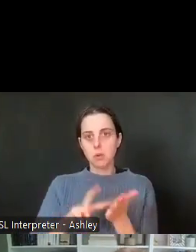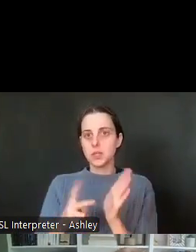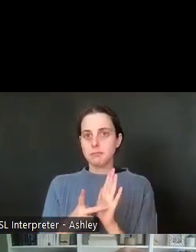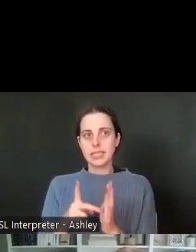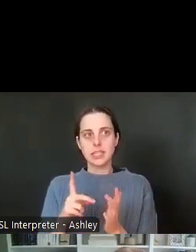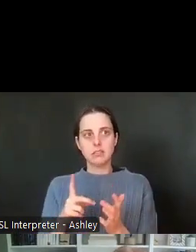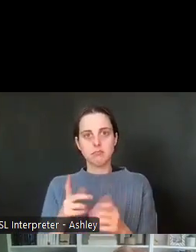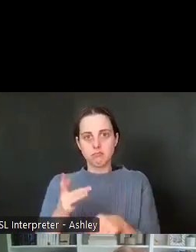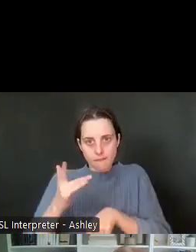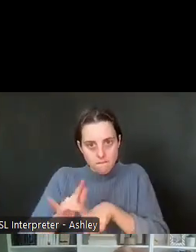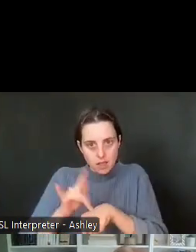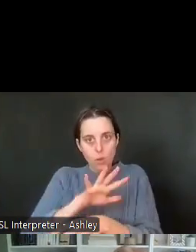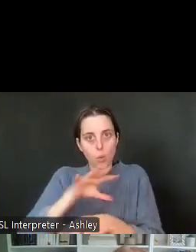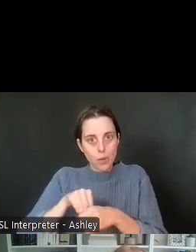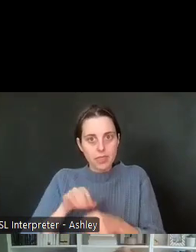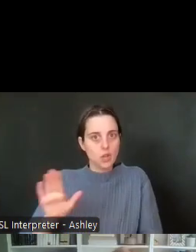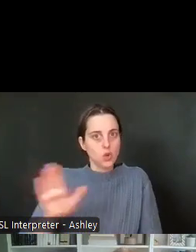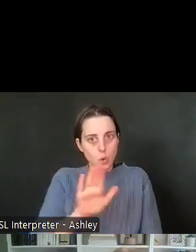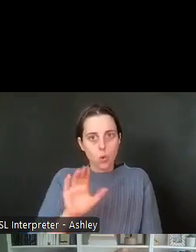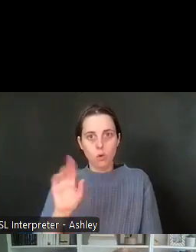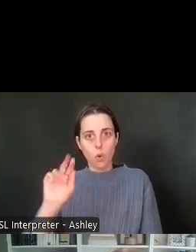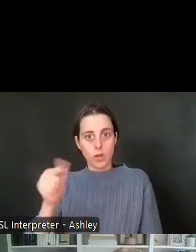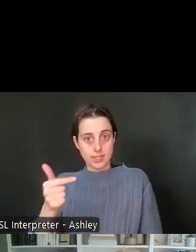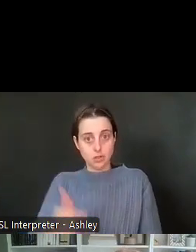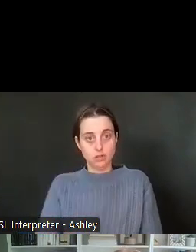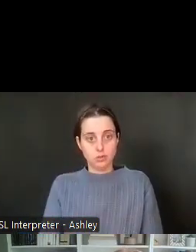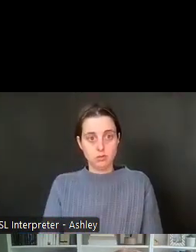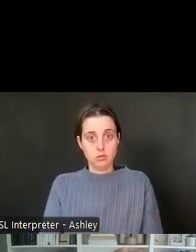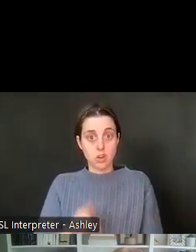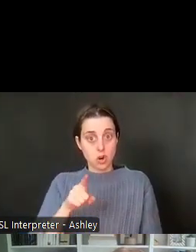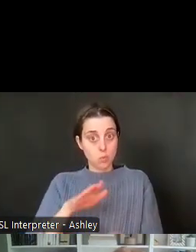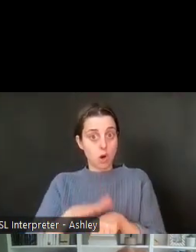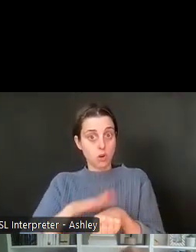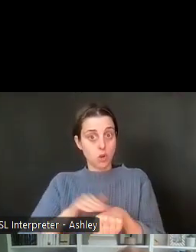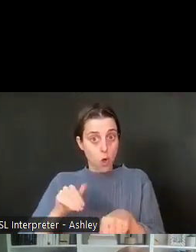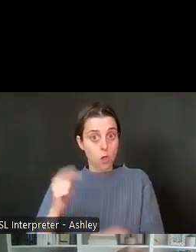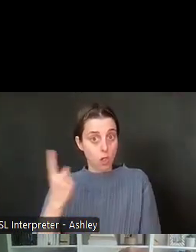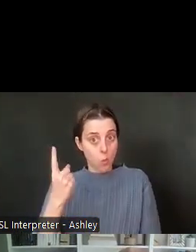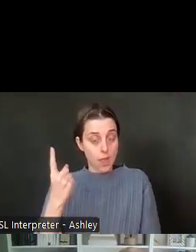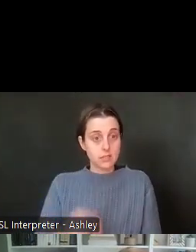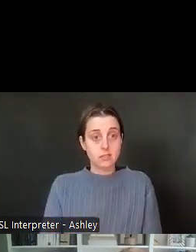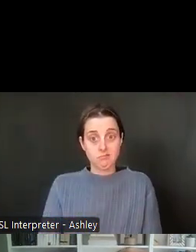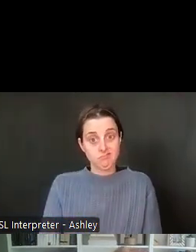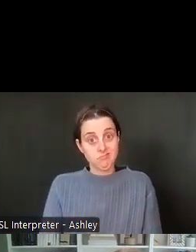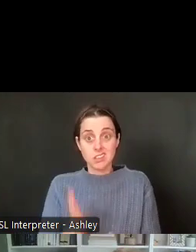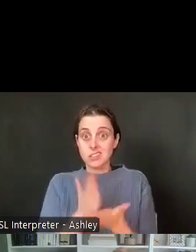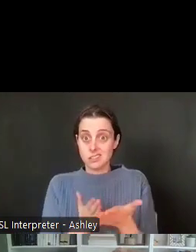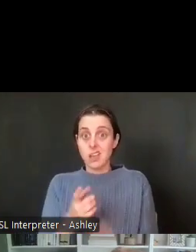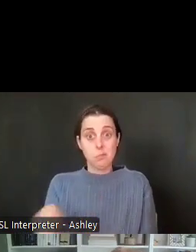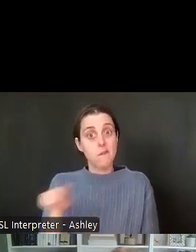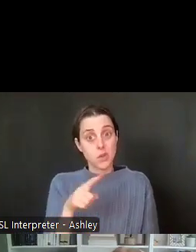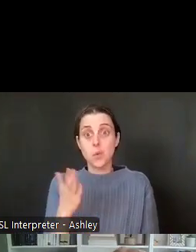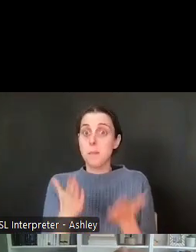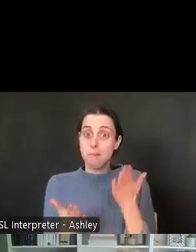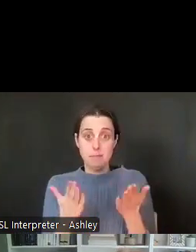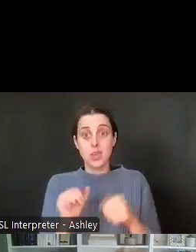available in your organization? Are you on call all of the time? And some of you might be, some of you may be in a line